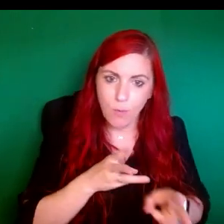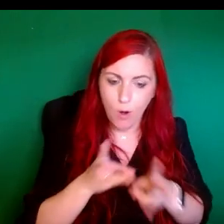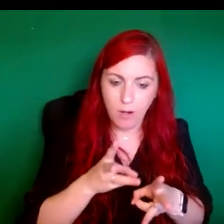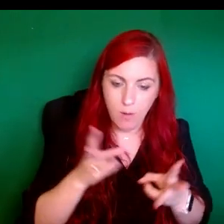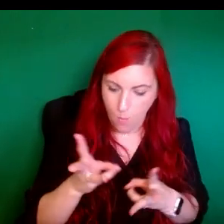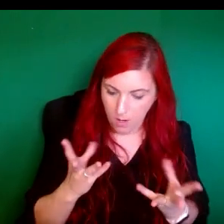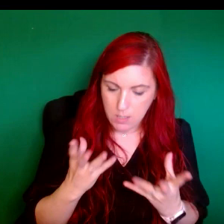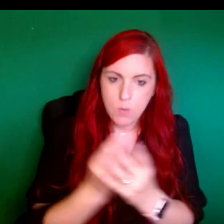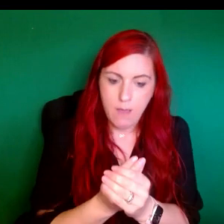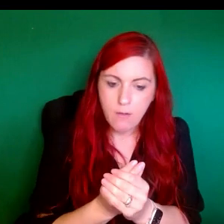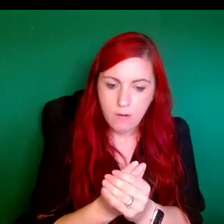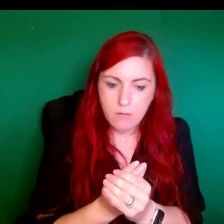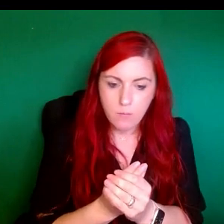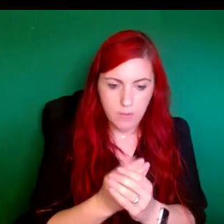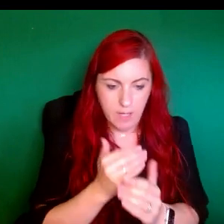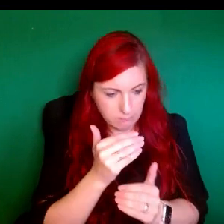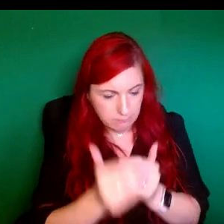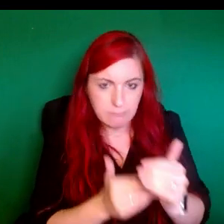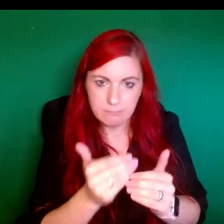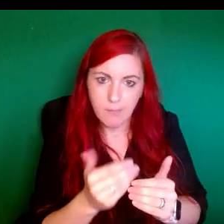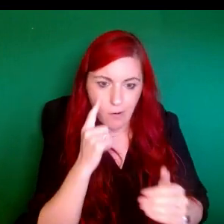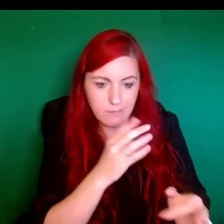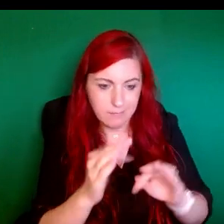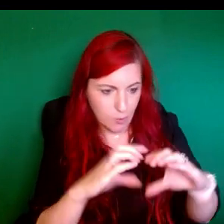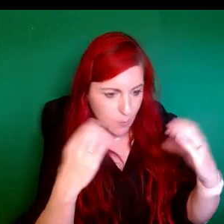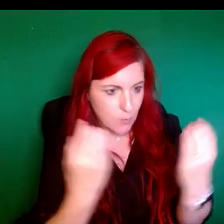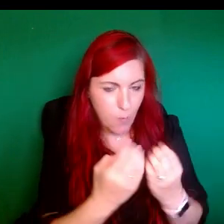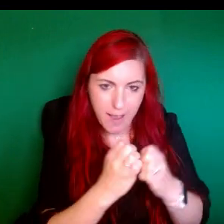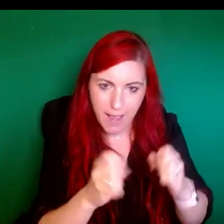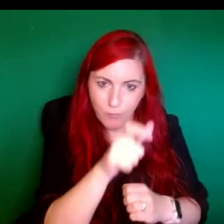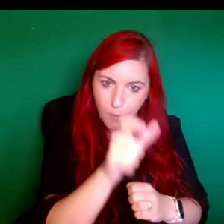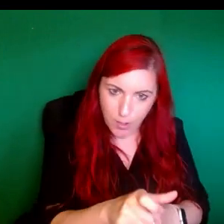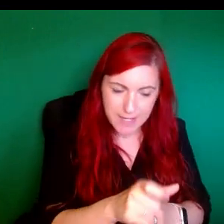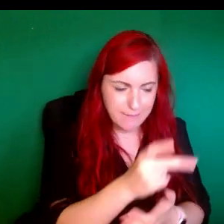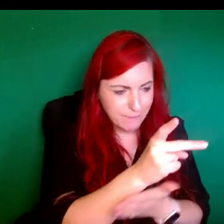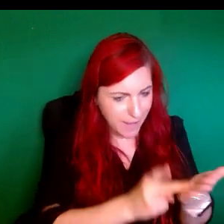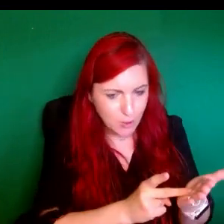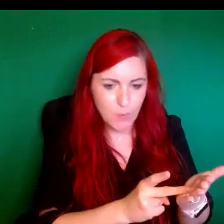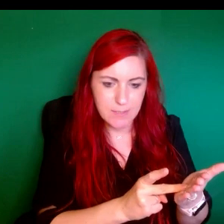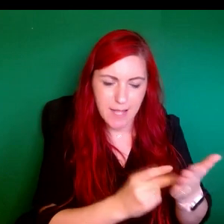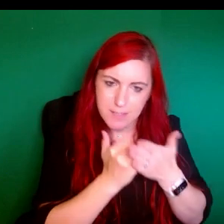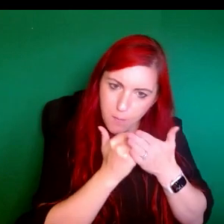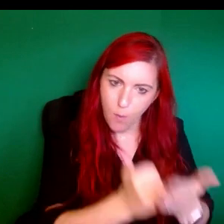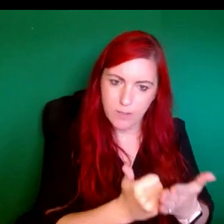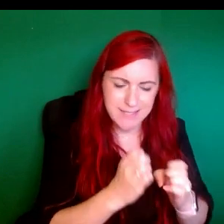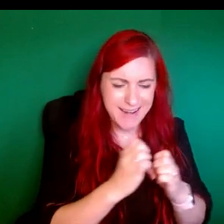and compassionate world. Working together, we hold on to our vision for a community where every